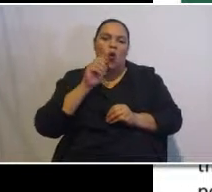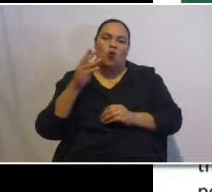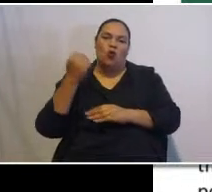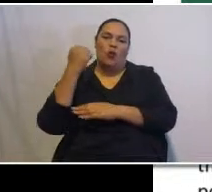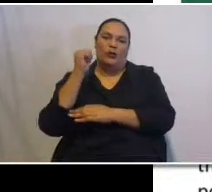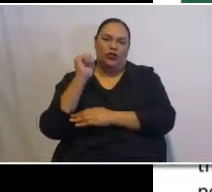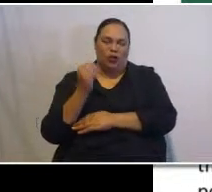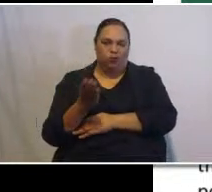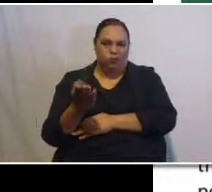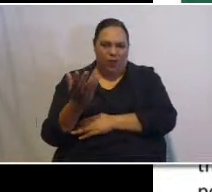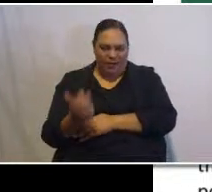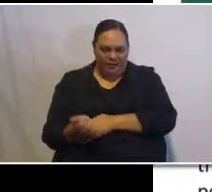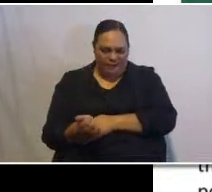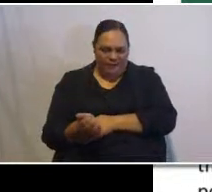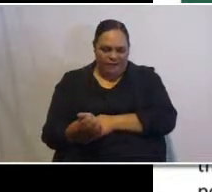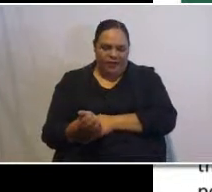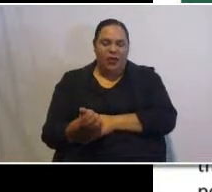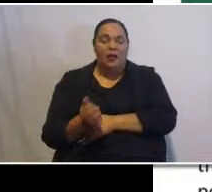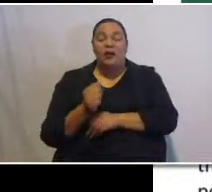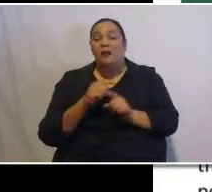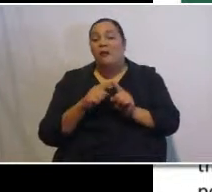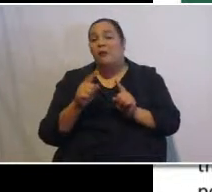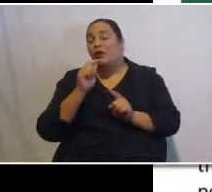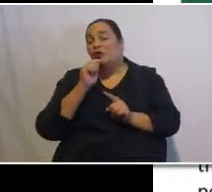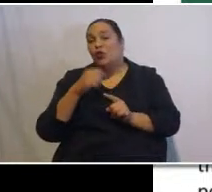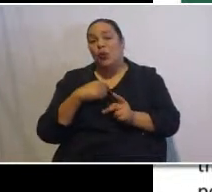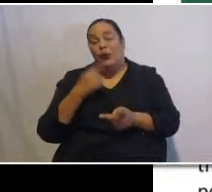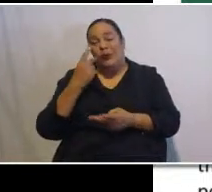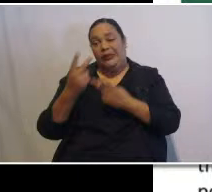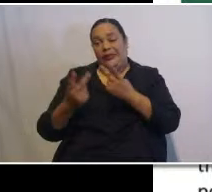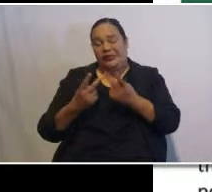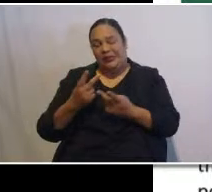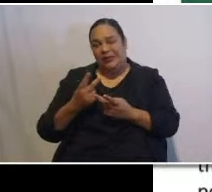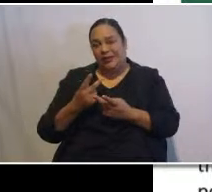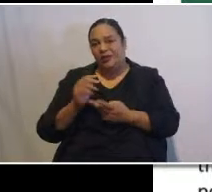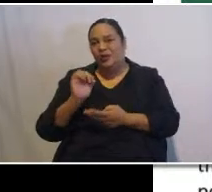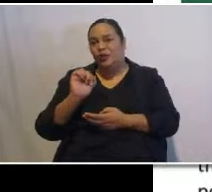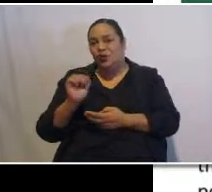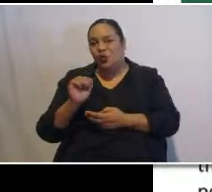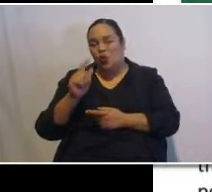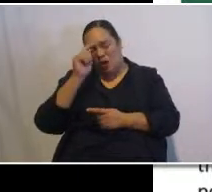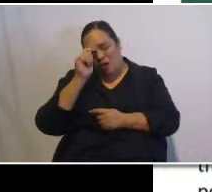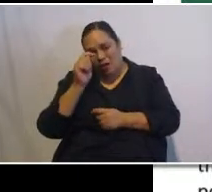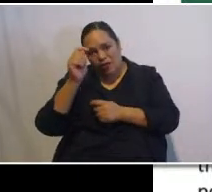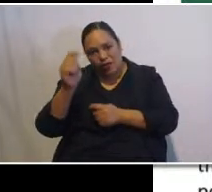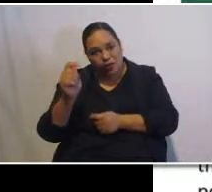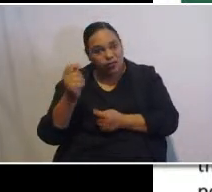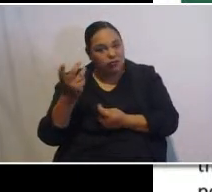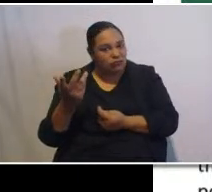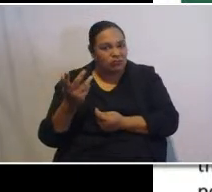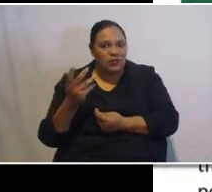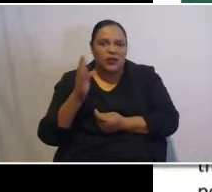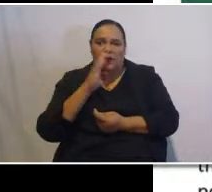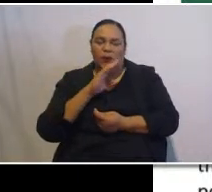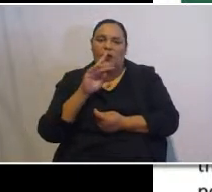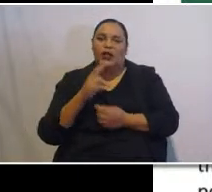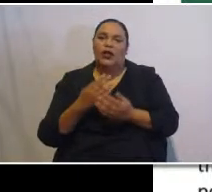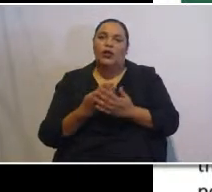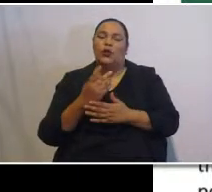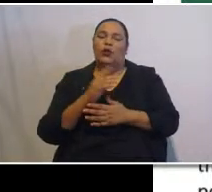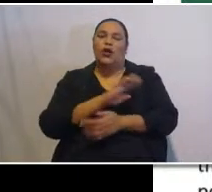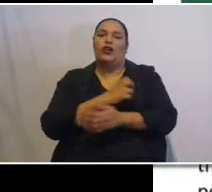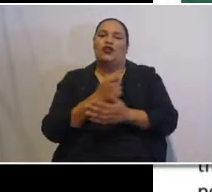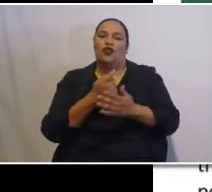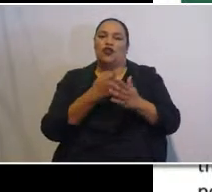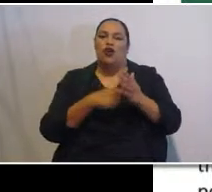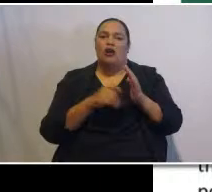machine, and we're not really seeing the acknowledgement that the renewable energy costs